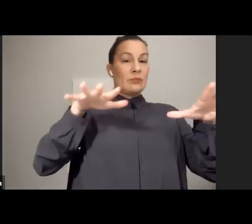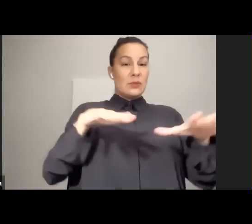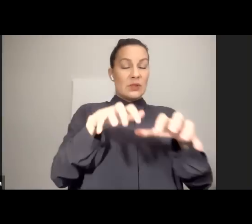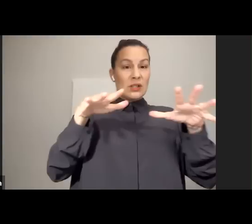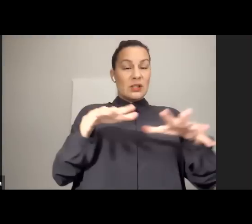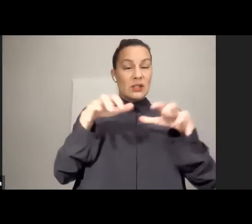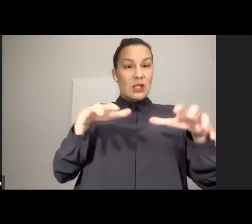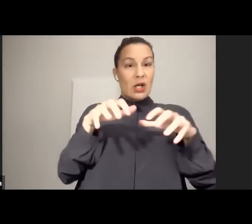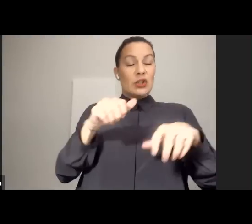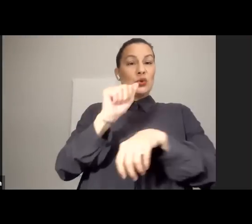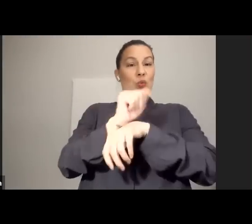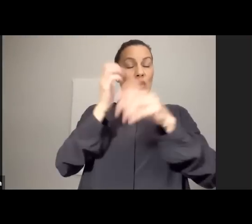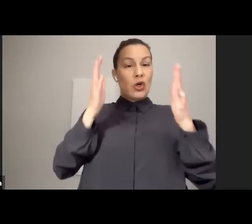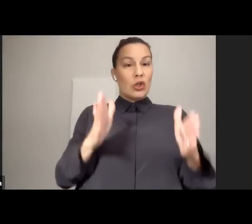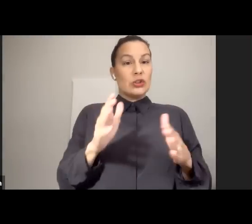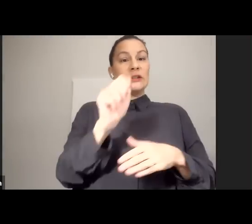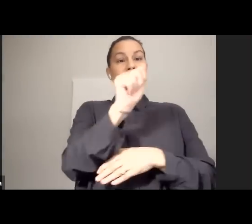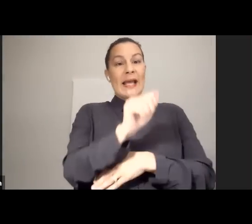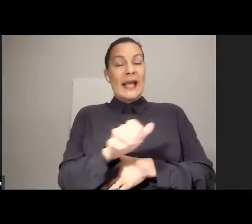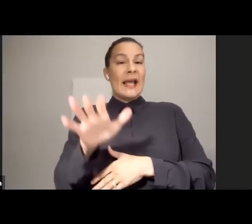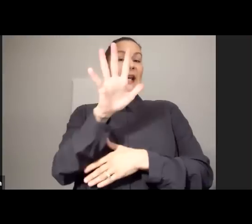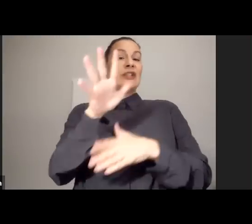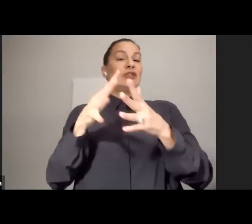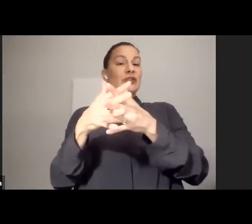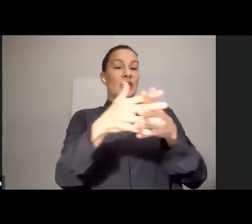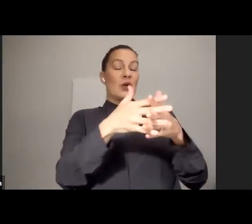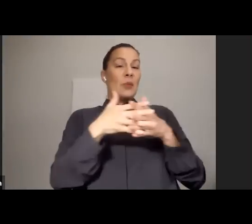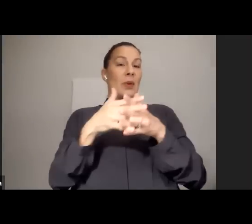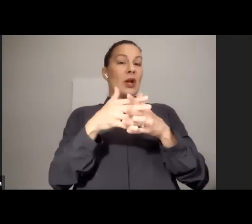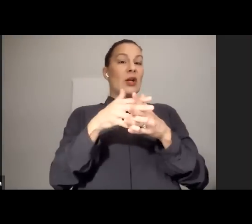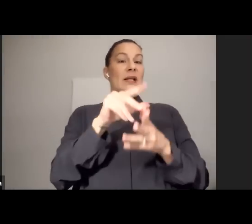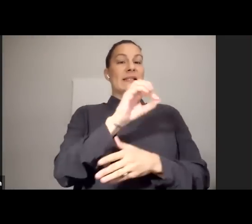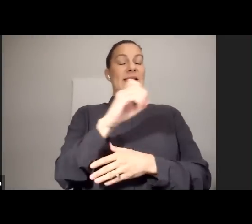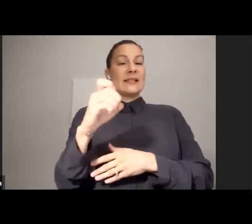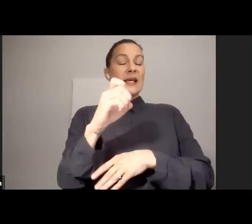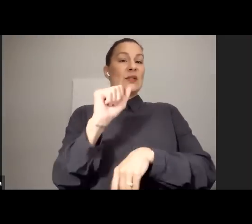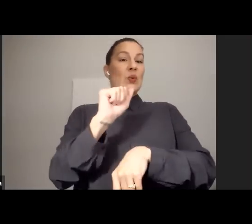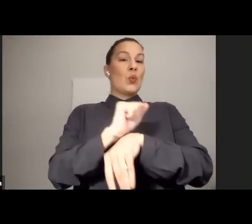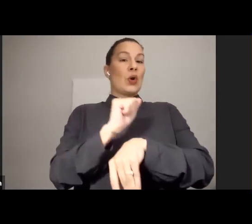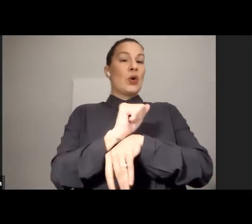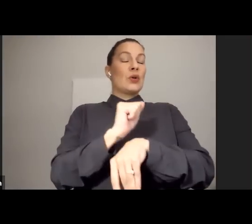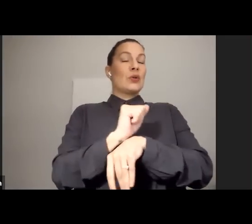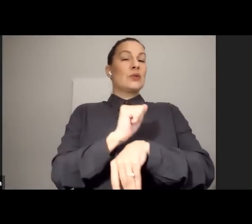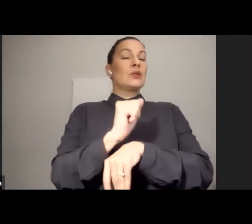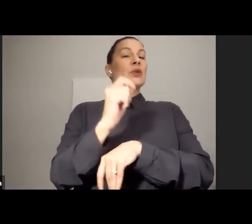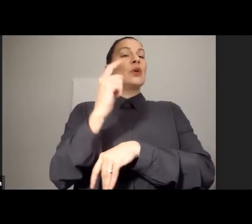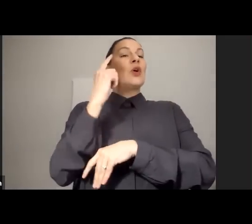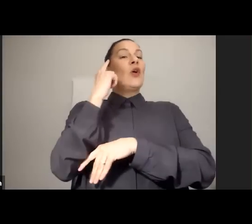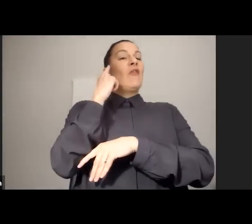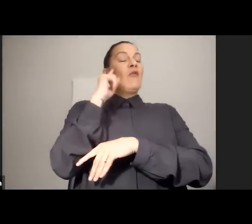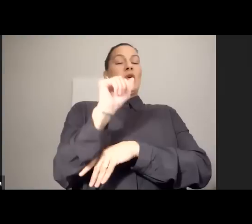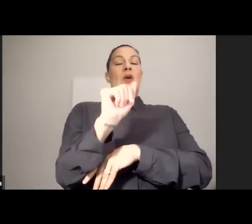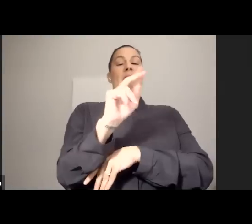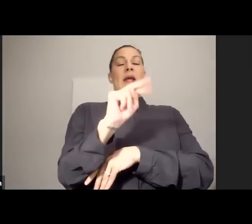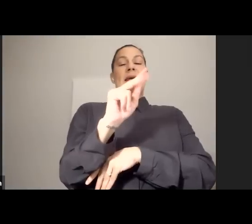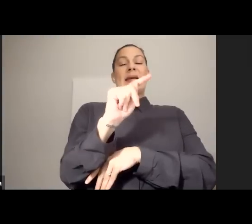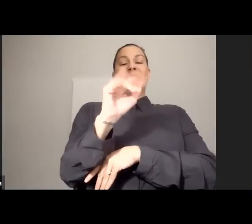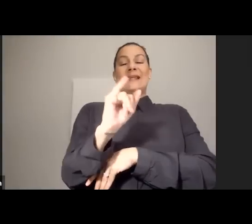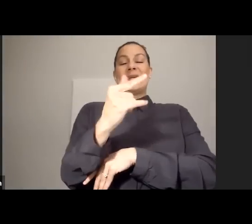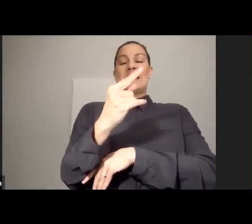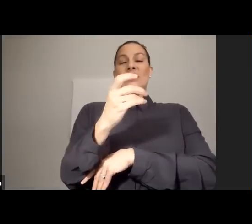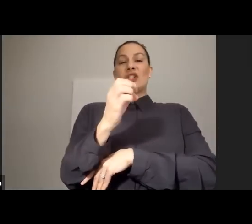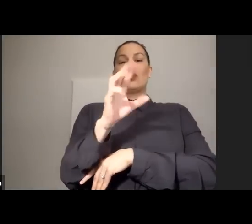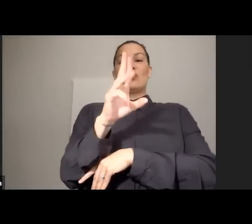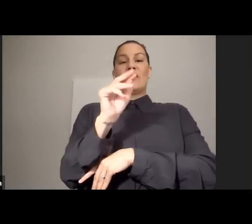sex workers in the middle of movement building and anti-gentrification efforts across North America. CCED in